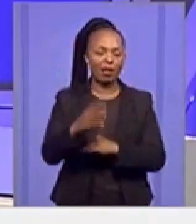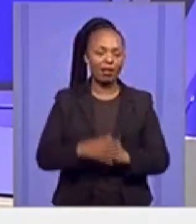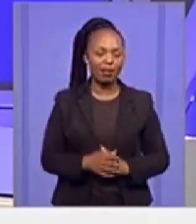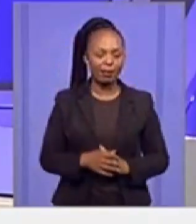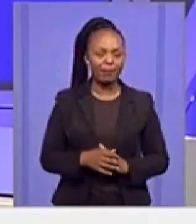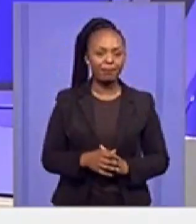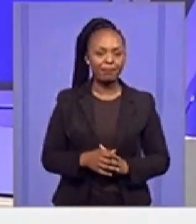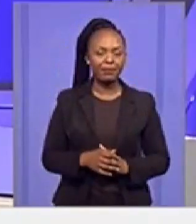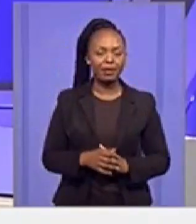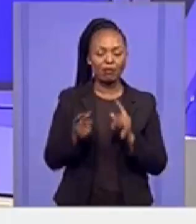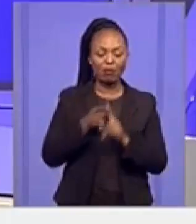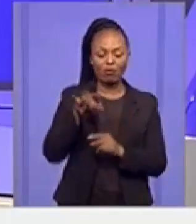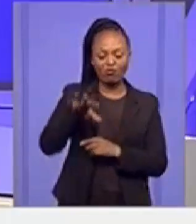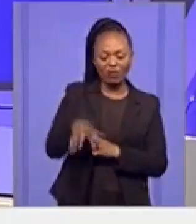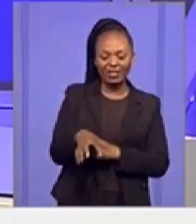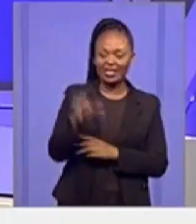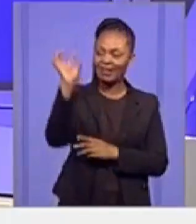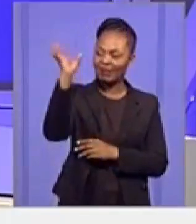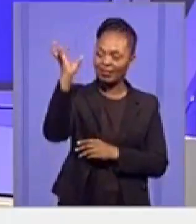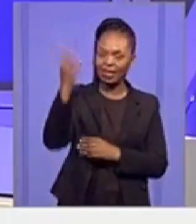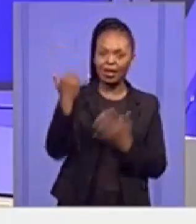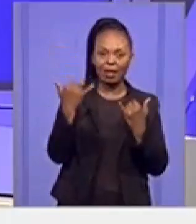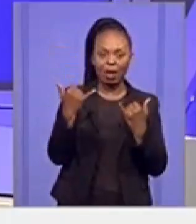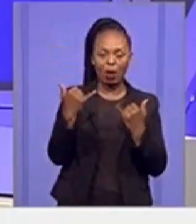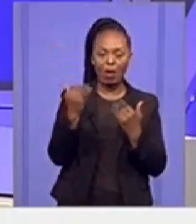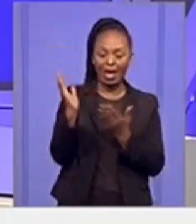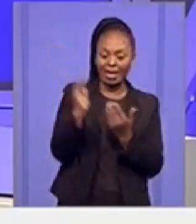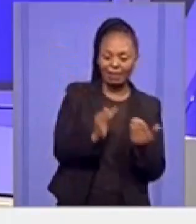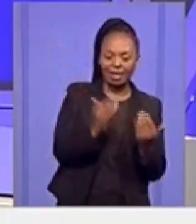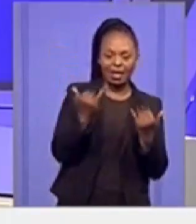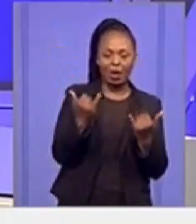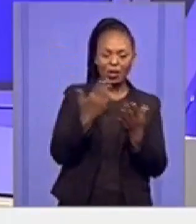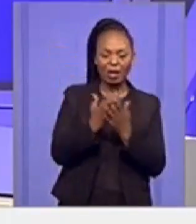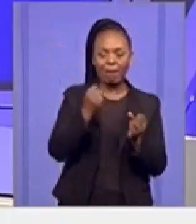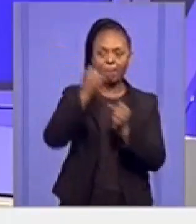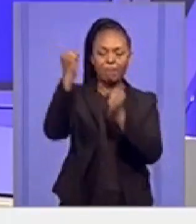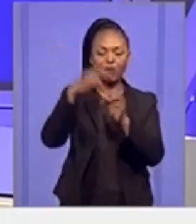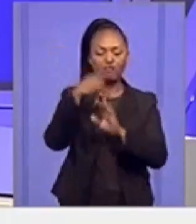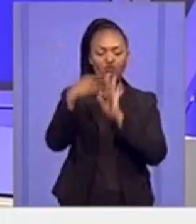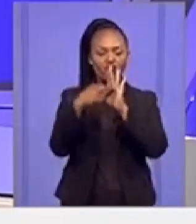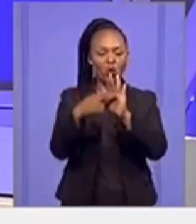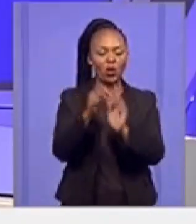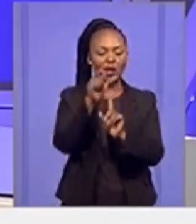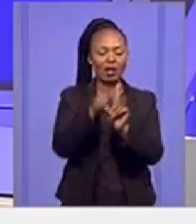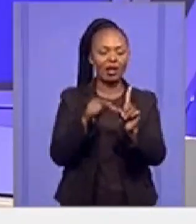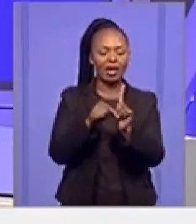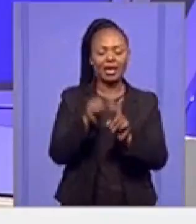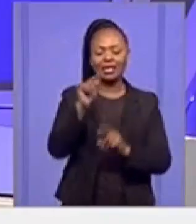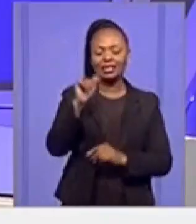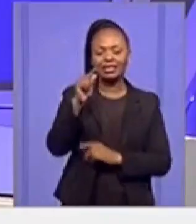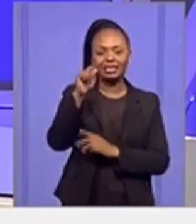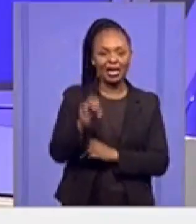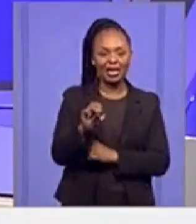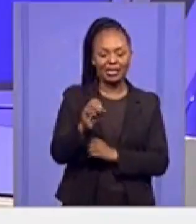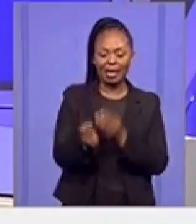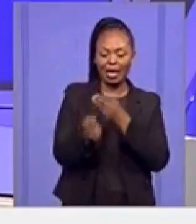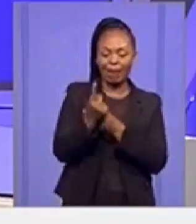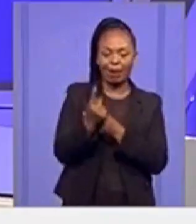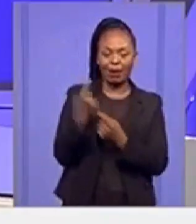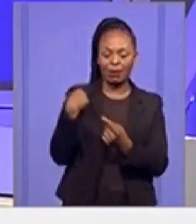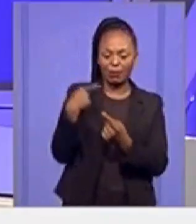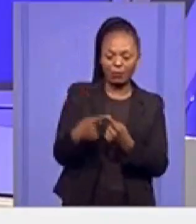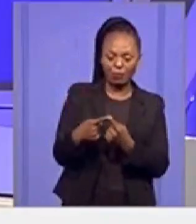molao province ena ya Freitata mo go lebeletseng gore ba tla bua ka seabo seo letona Tate Magwe a bileng le sona ka gare